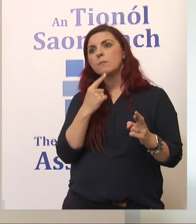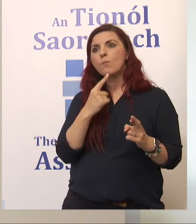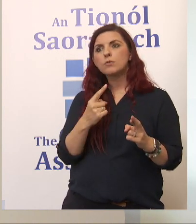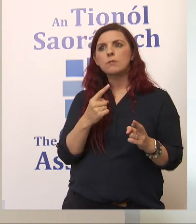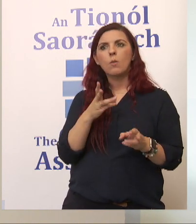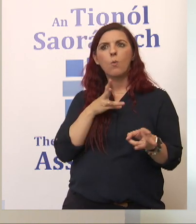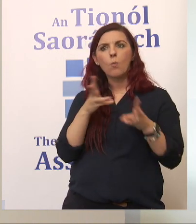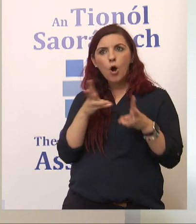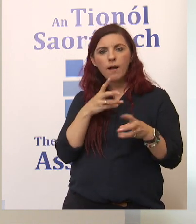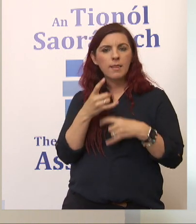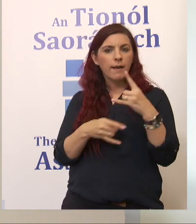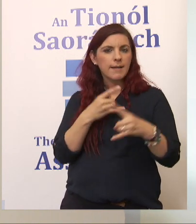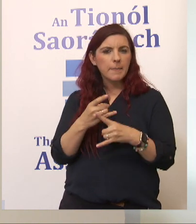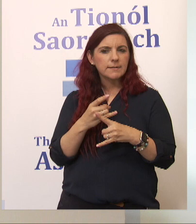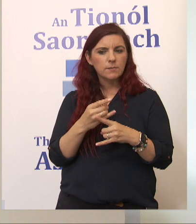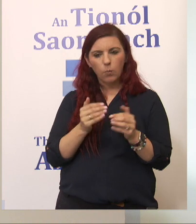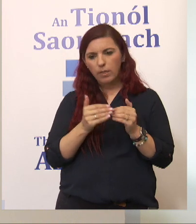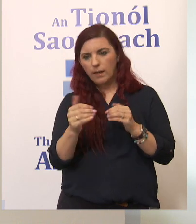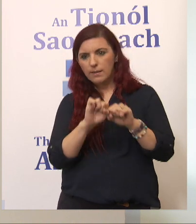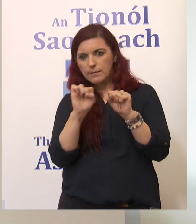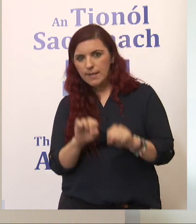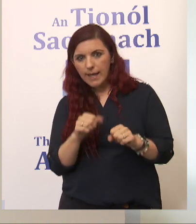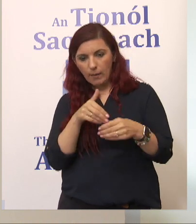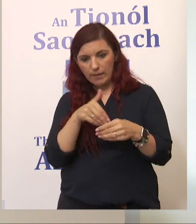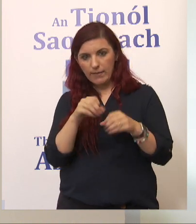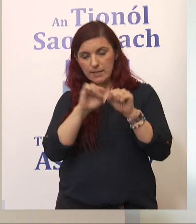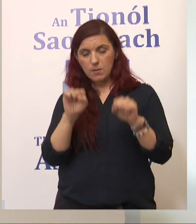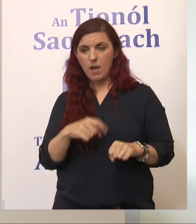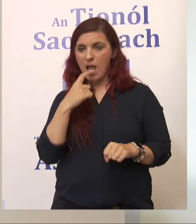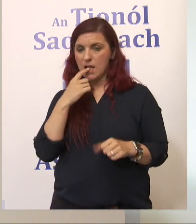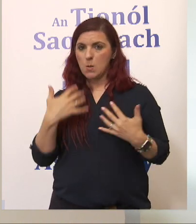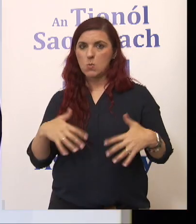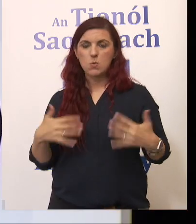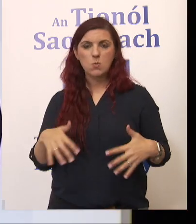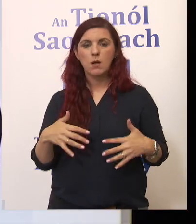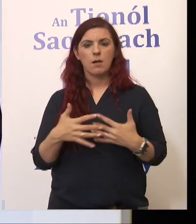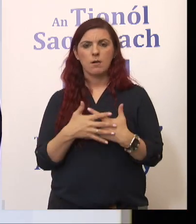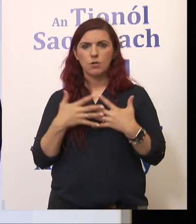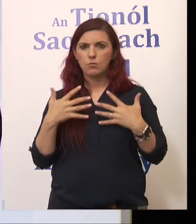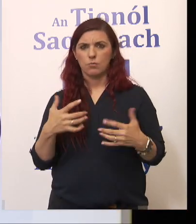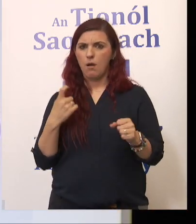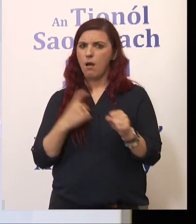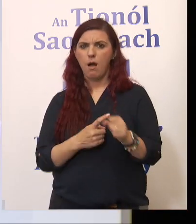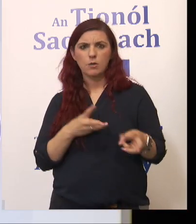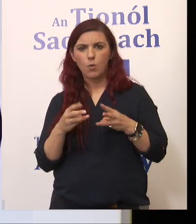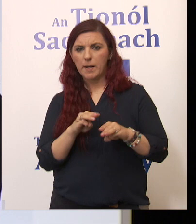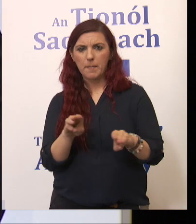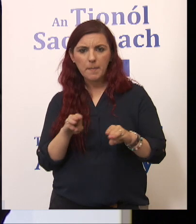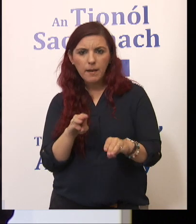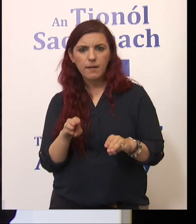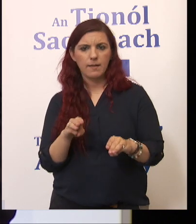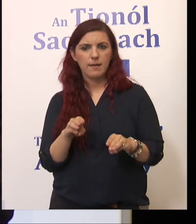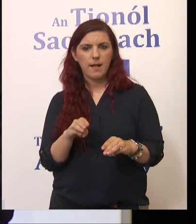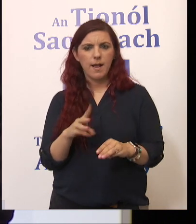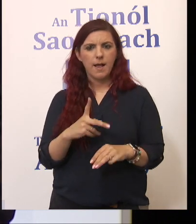the work that's done within the system is incredible. There's some really incredibly hard-working people, and no more,